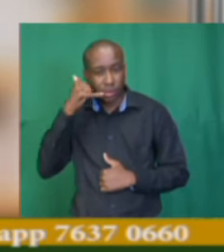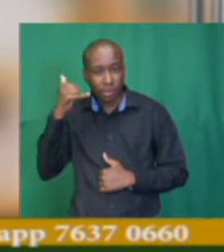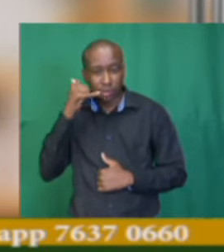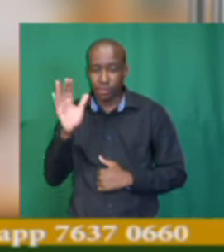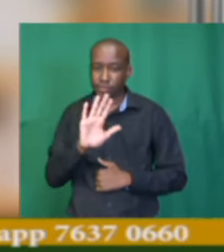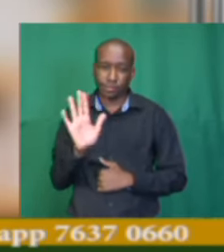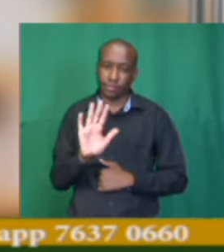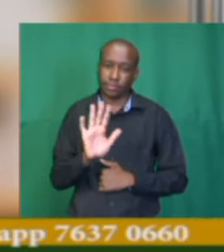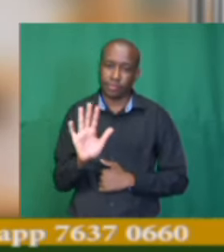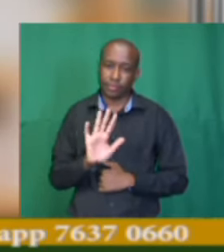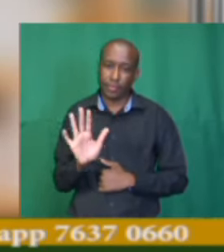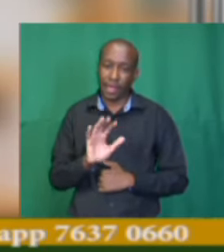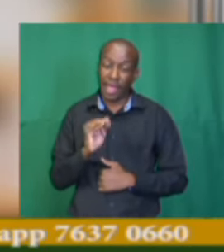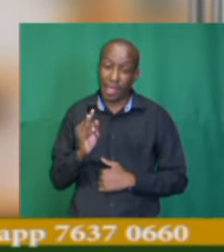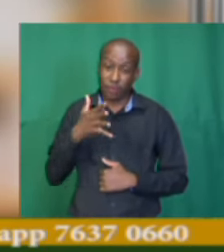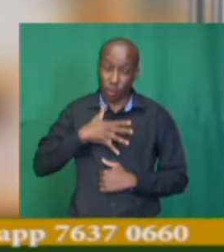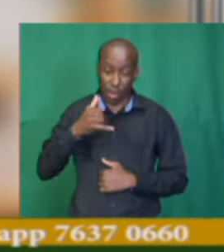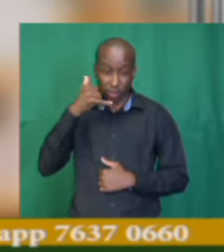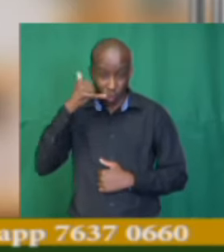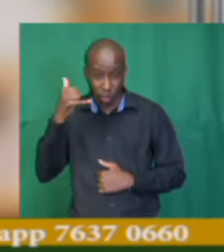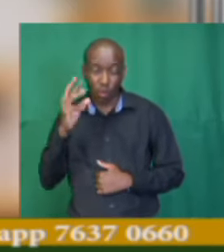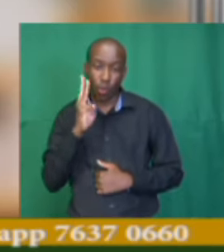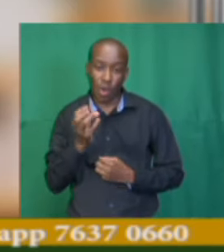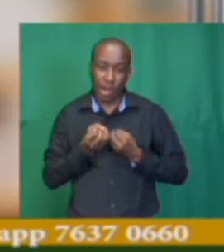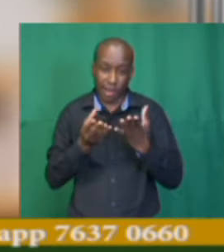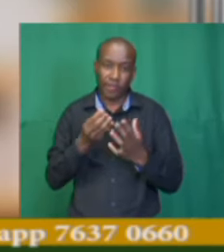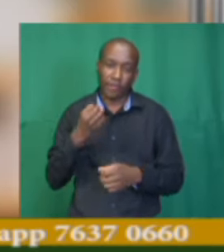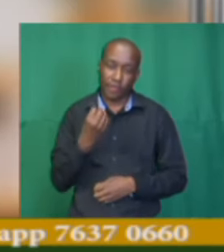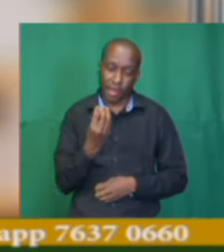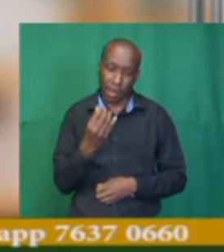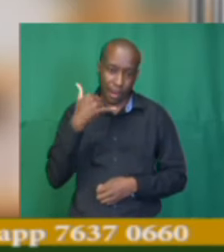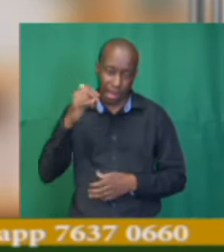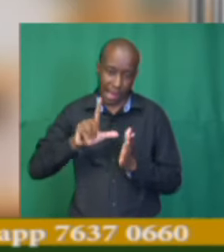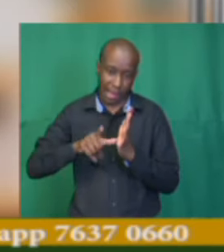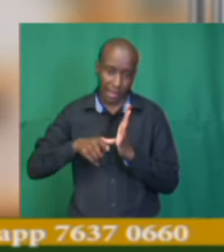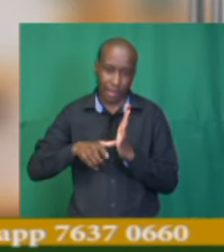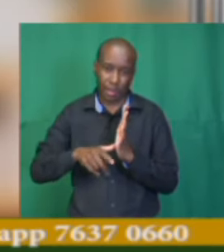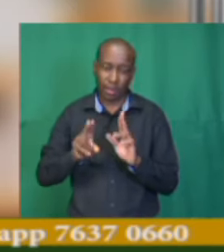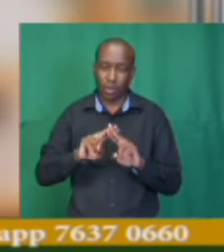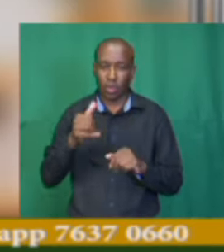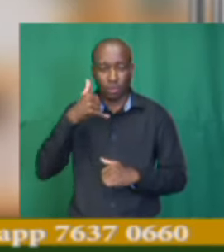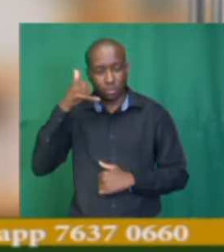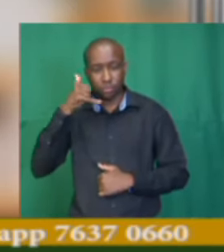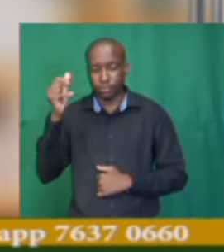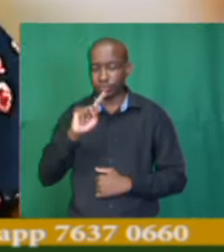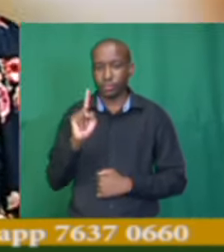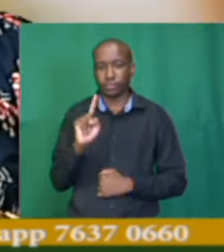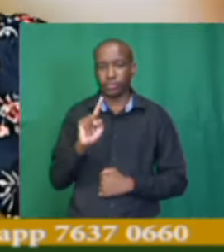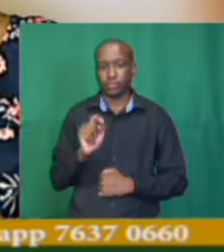call, we'll give you another number to call on a bit later in the show. Thank you.